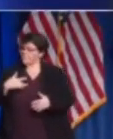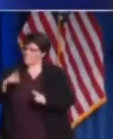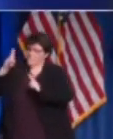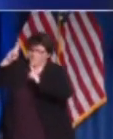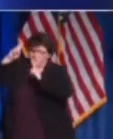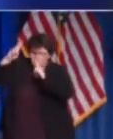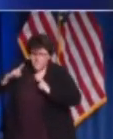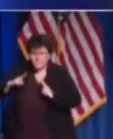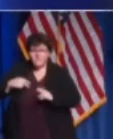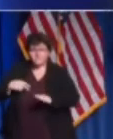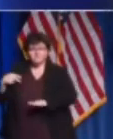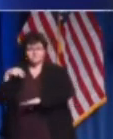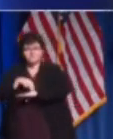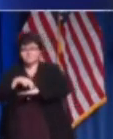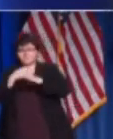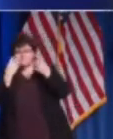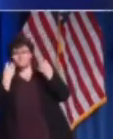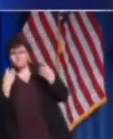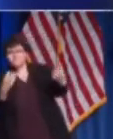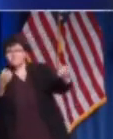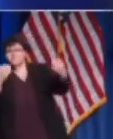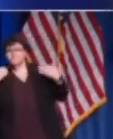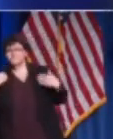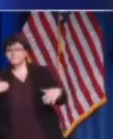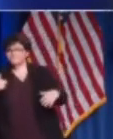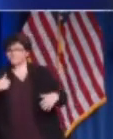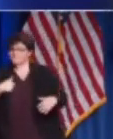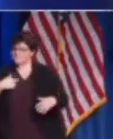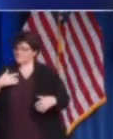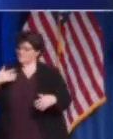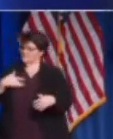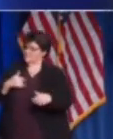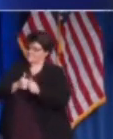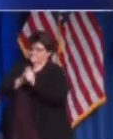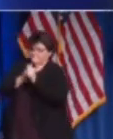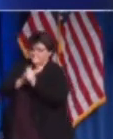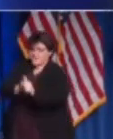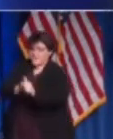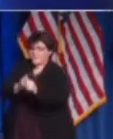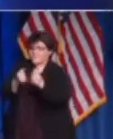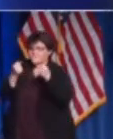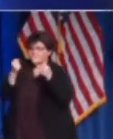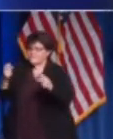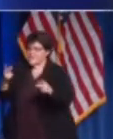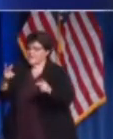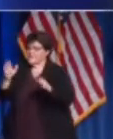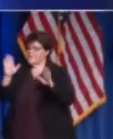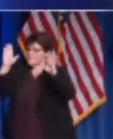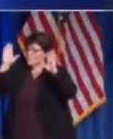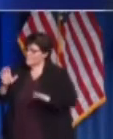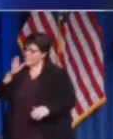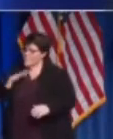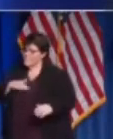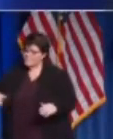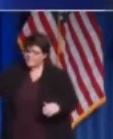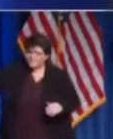today on the shoulders of so many great female leaders, Black leaders, people of color, without